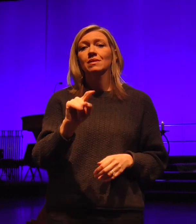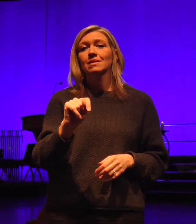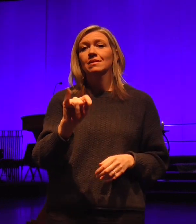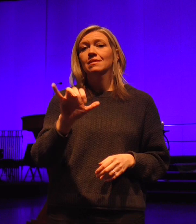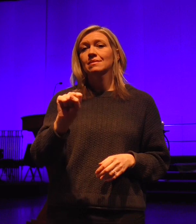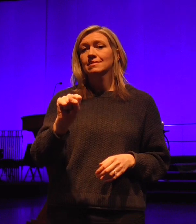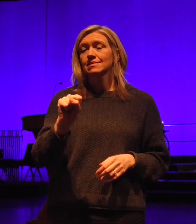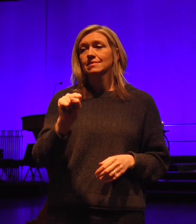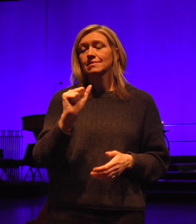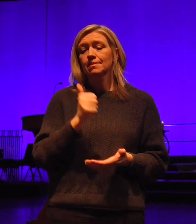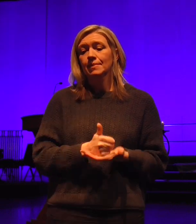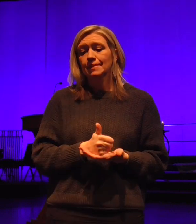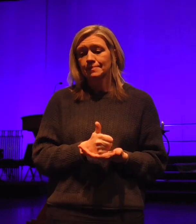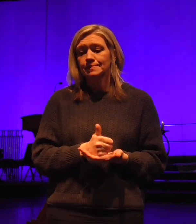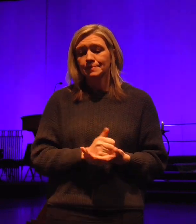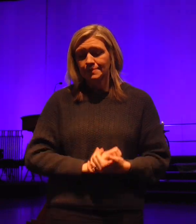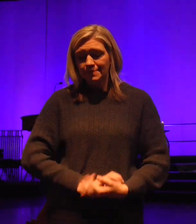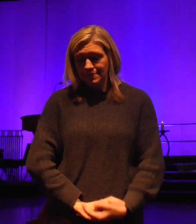Amen.